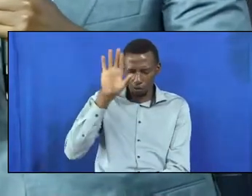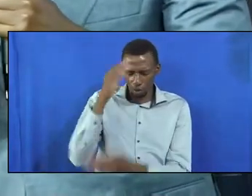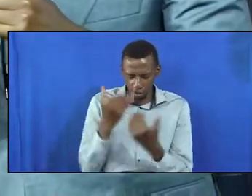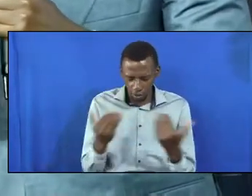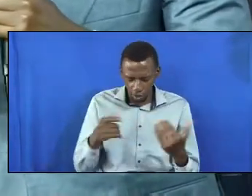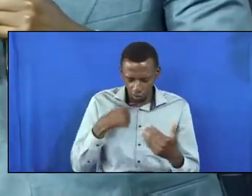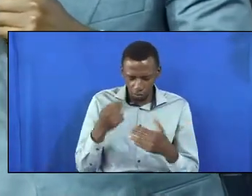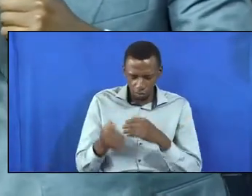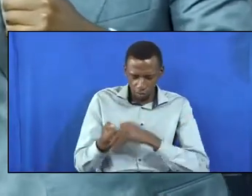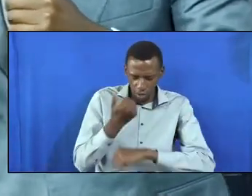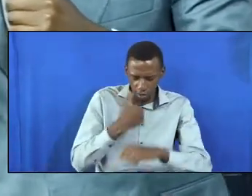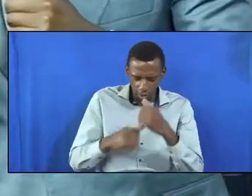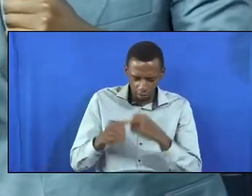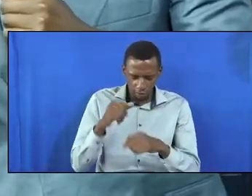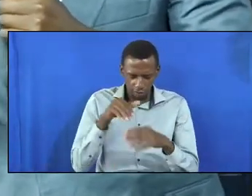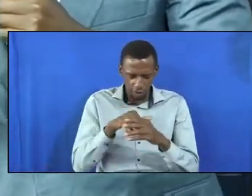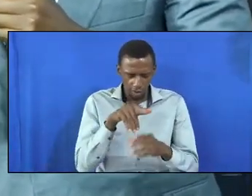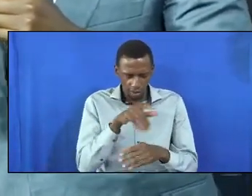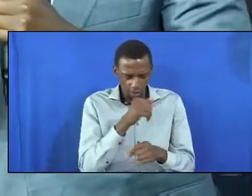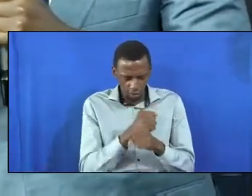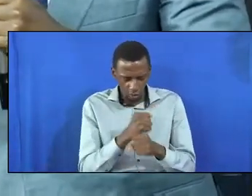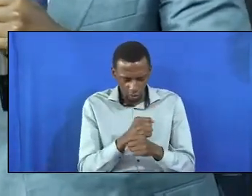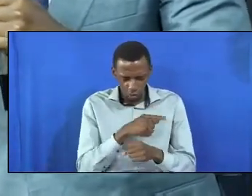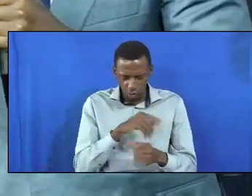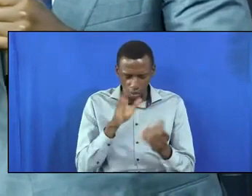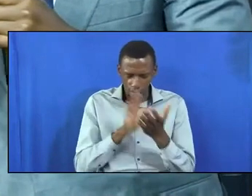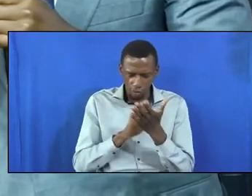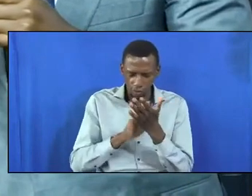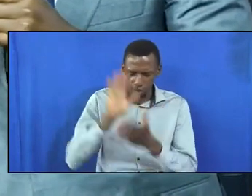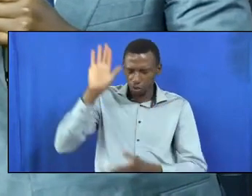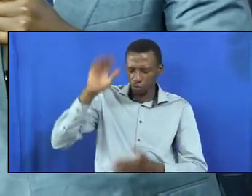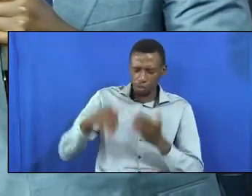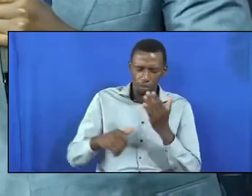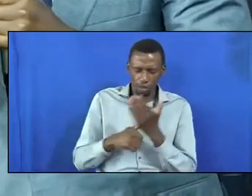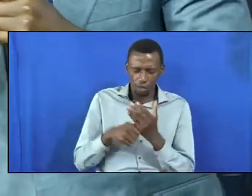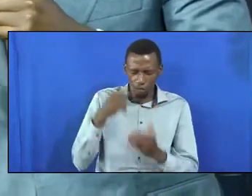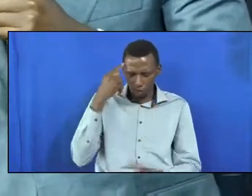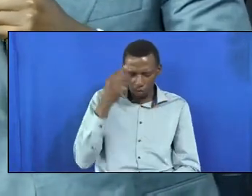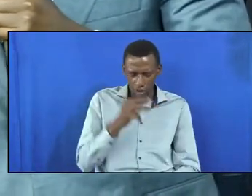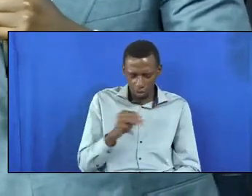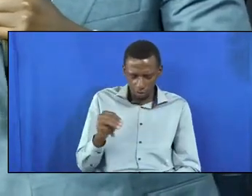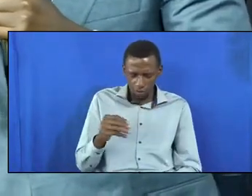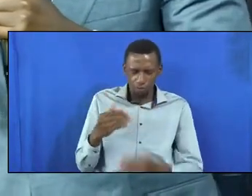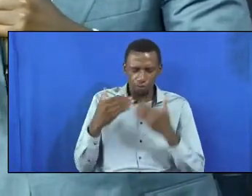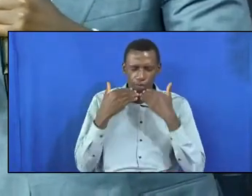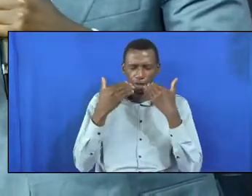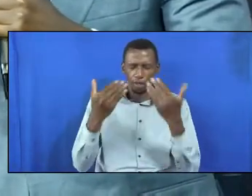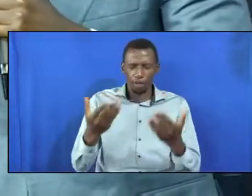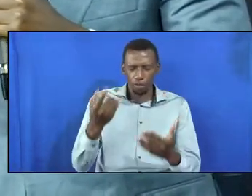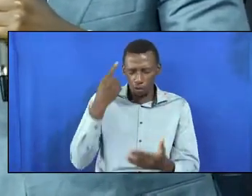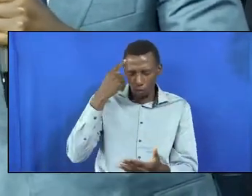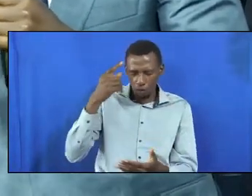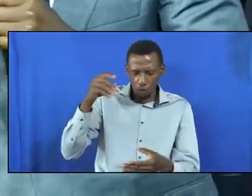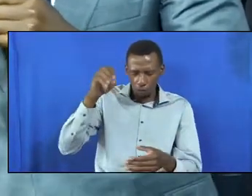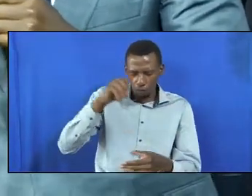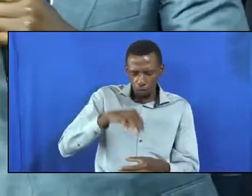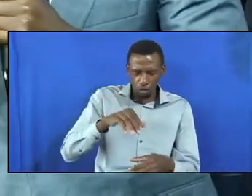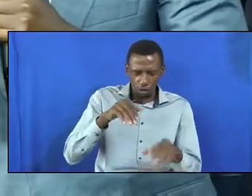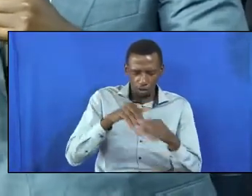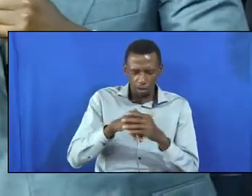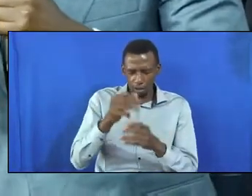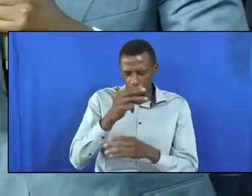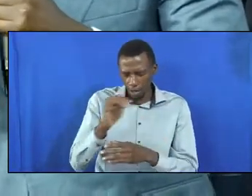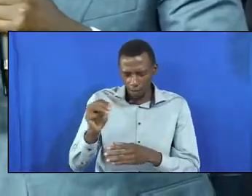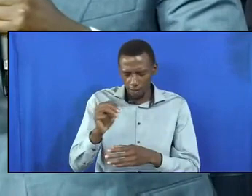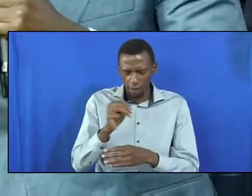work. We praise your name for them. We thank you for putting in them the passion